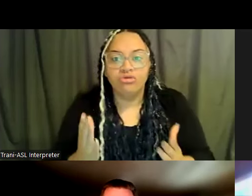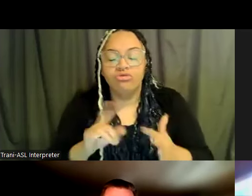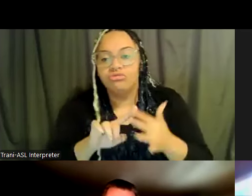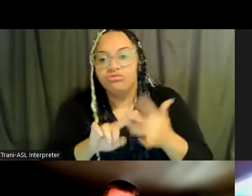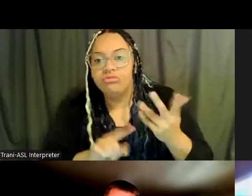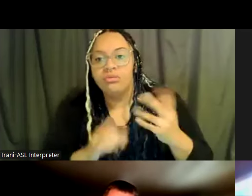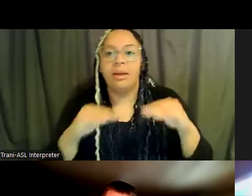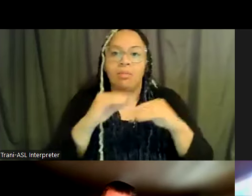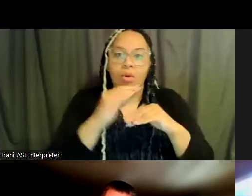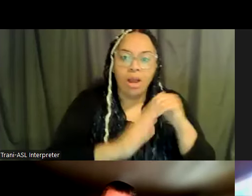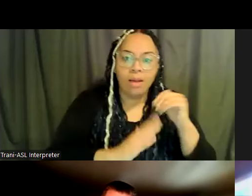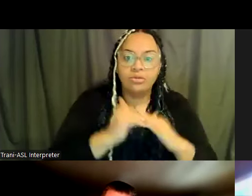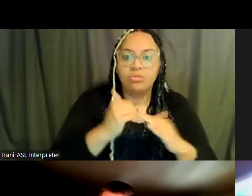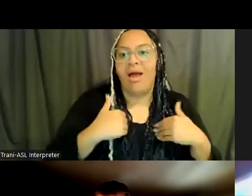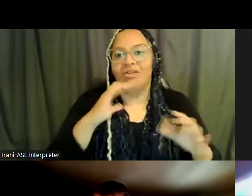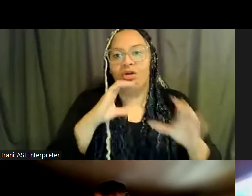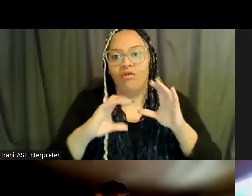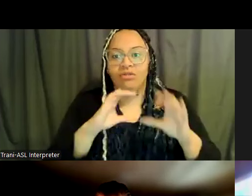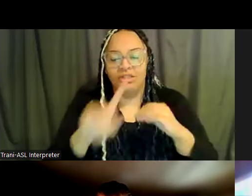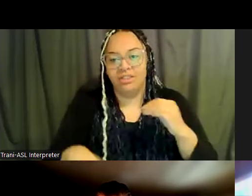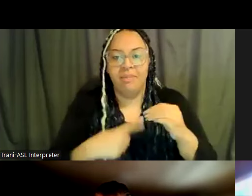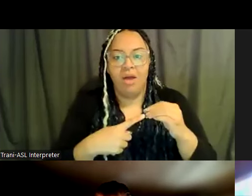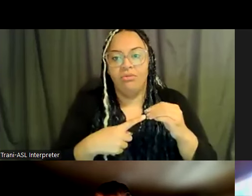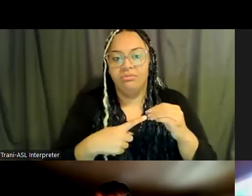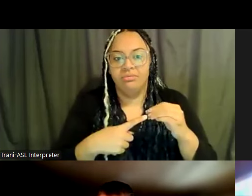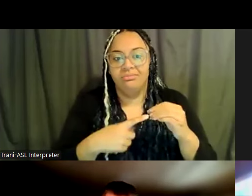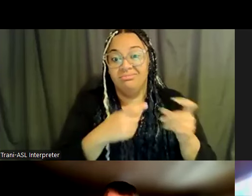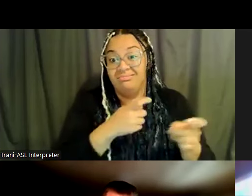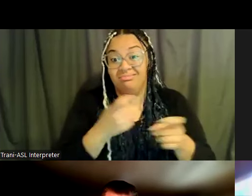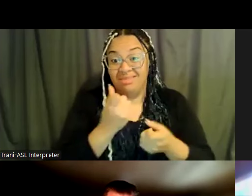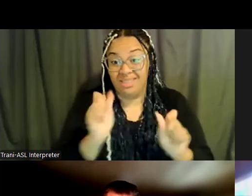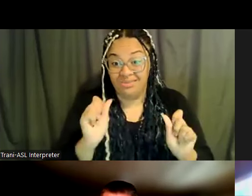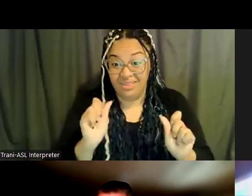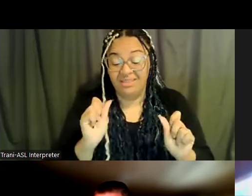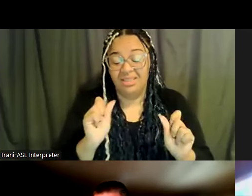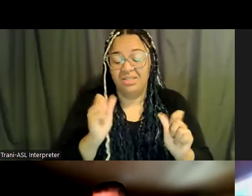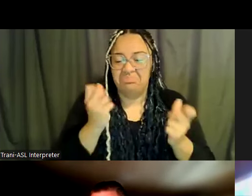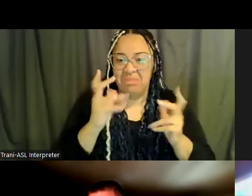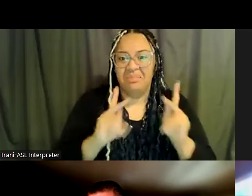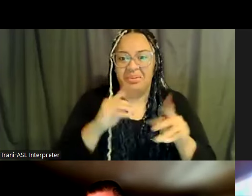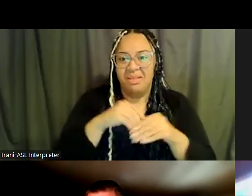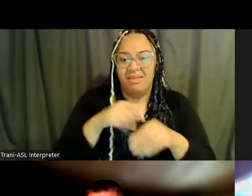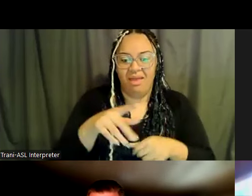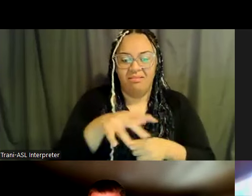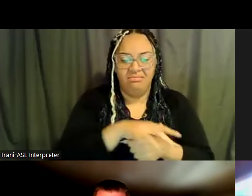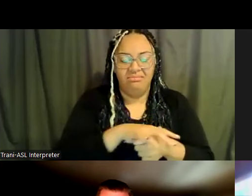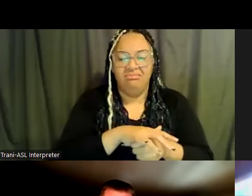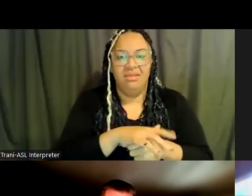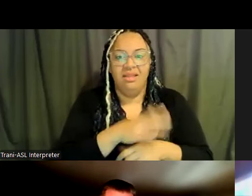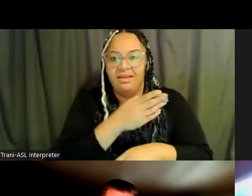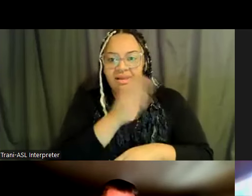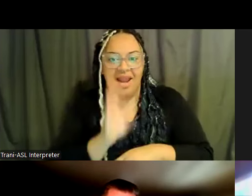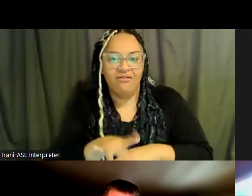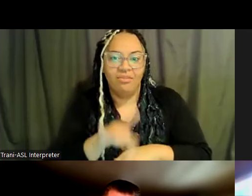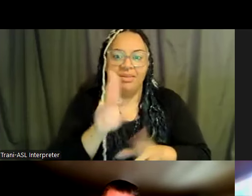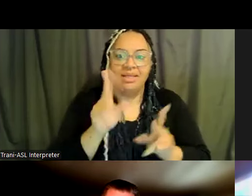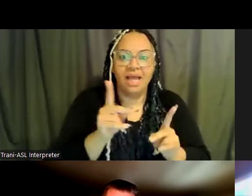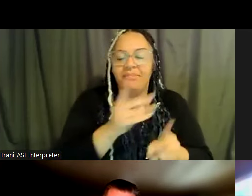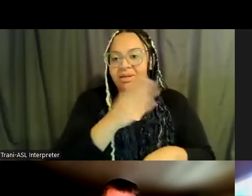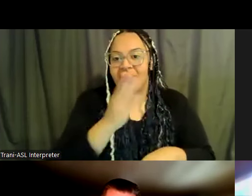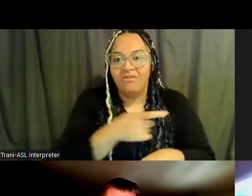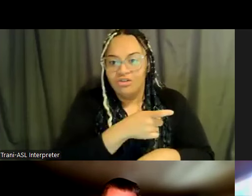comfortable having conversations about firearms, because there's a lot of folks in those fields that just have never picked up, never shot firearms. So